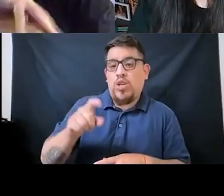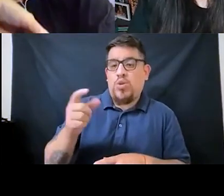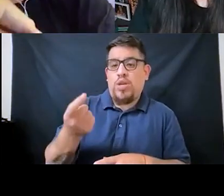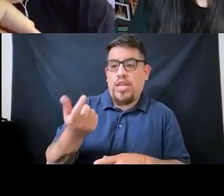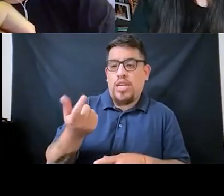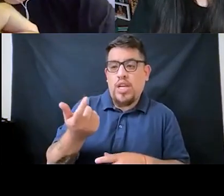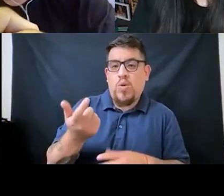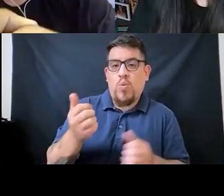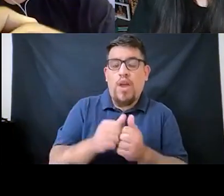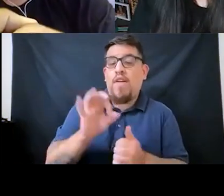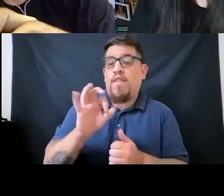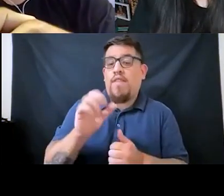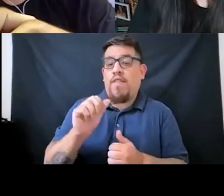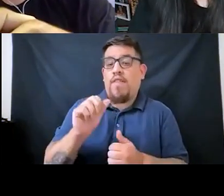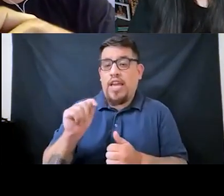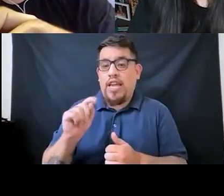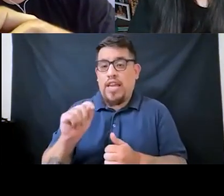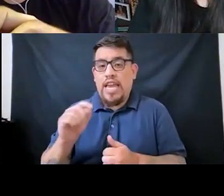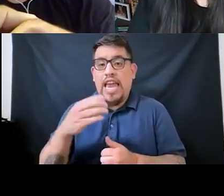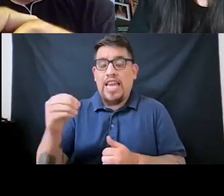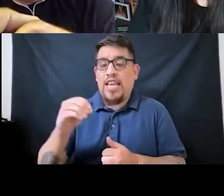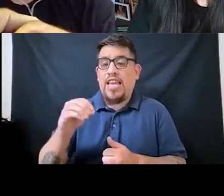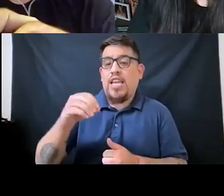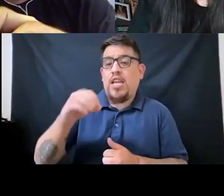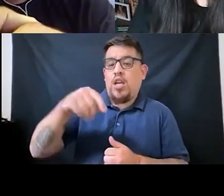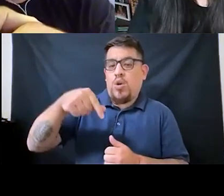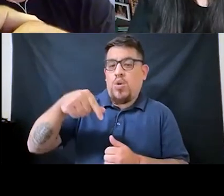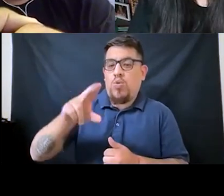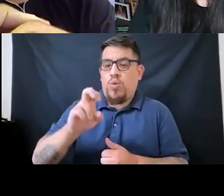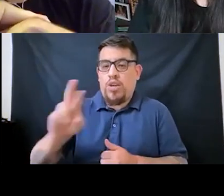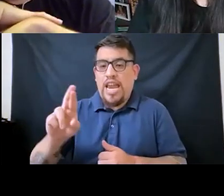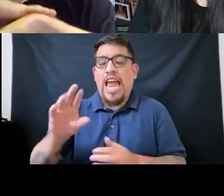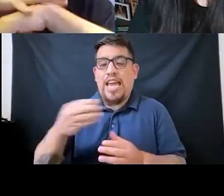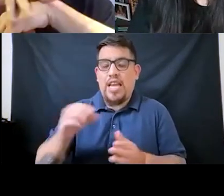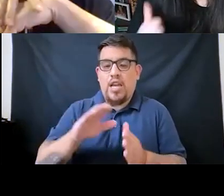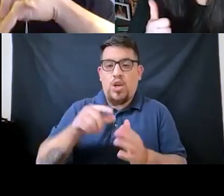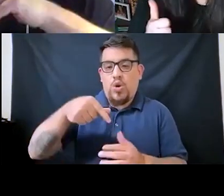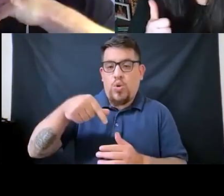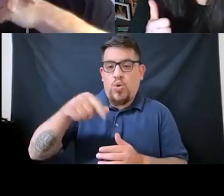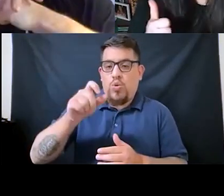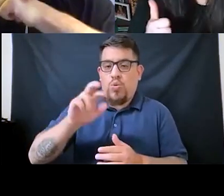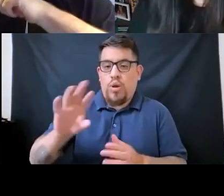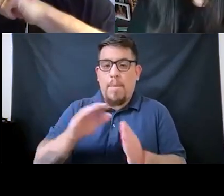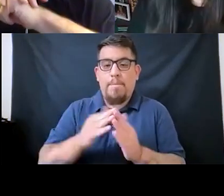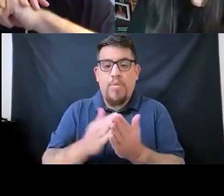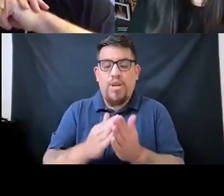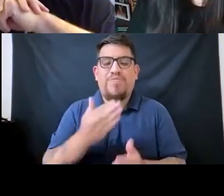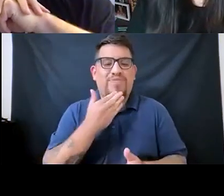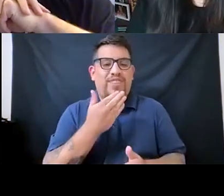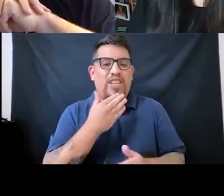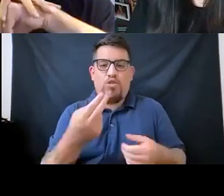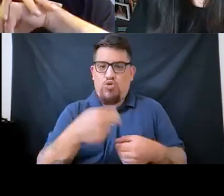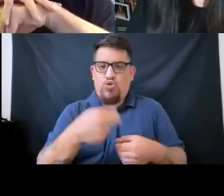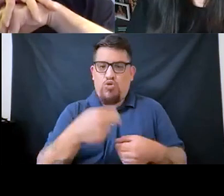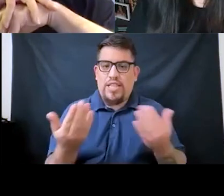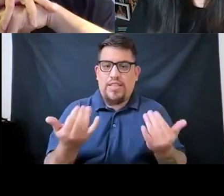for Fat and Queer and for Fat Books and Queer Books whenever we can. Thank you all for being here with us.